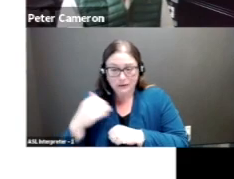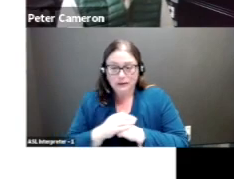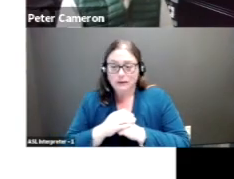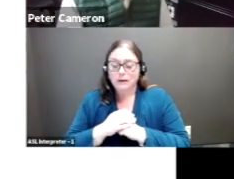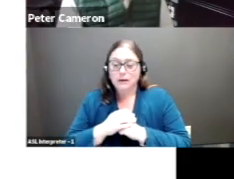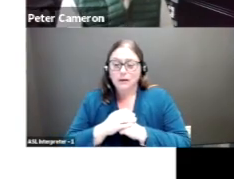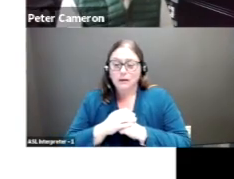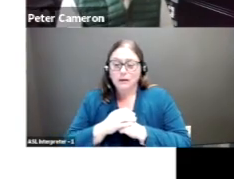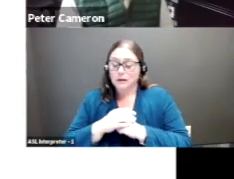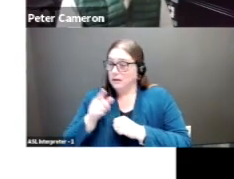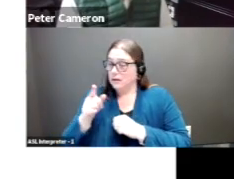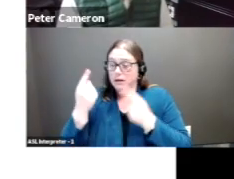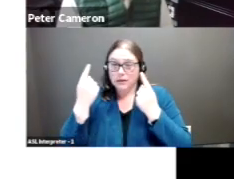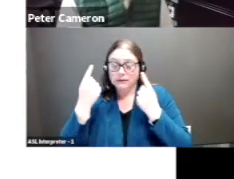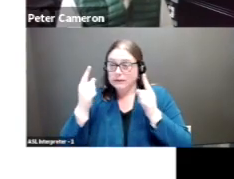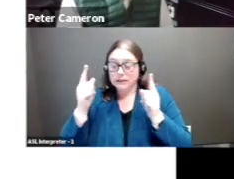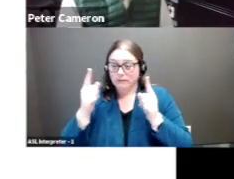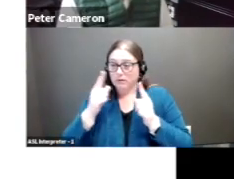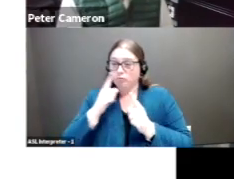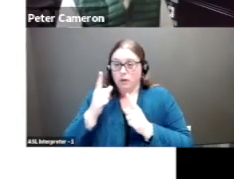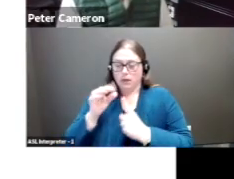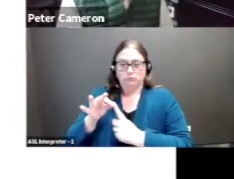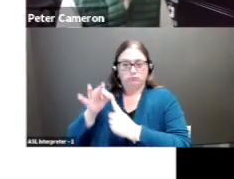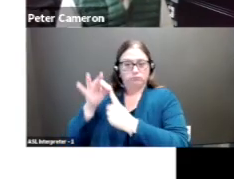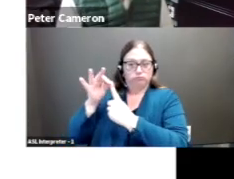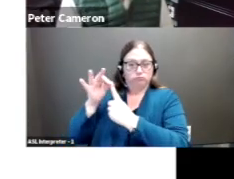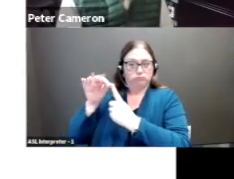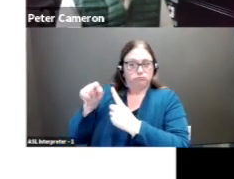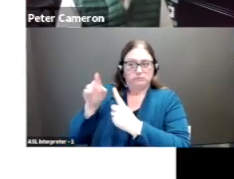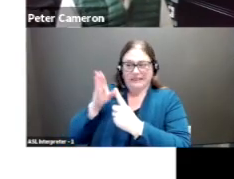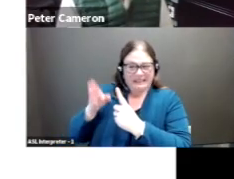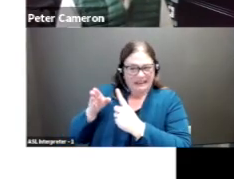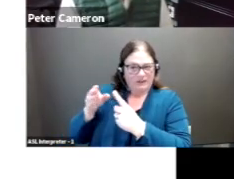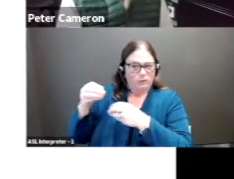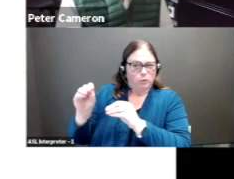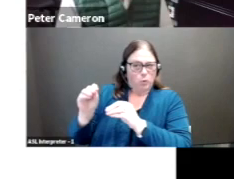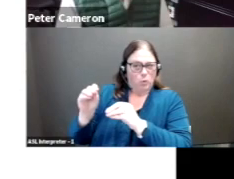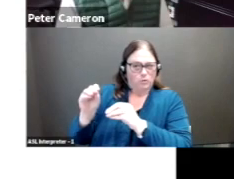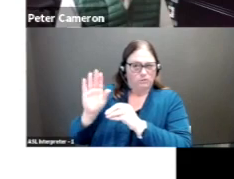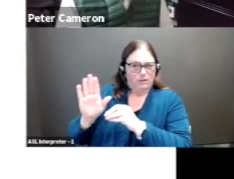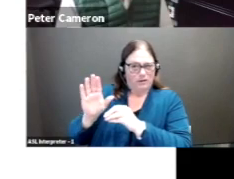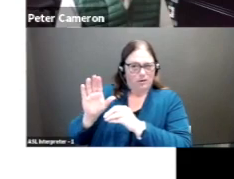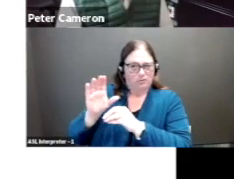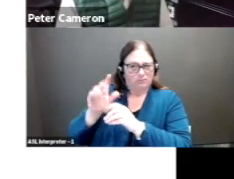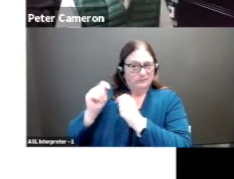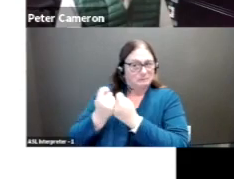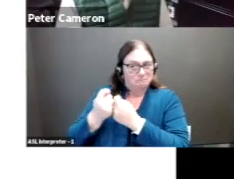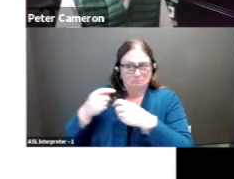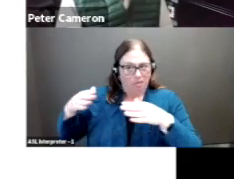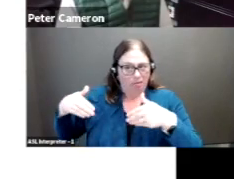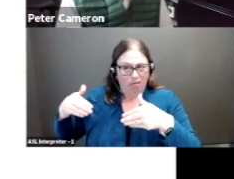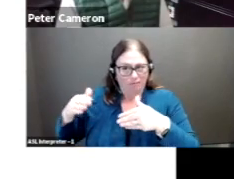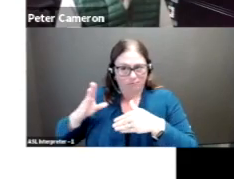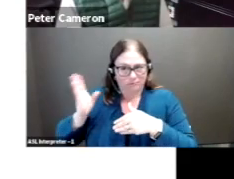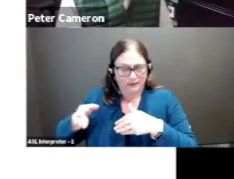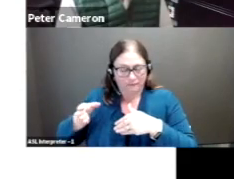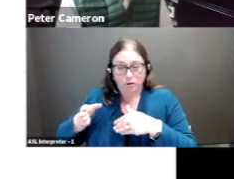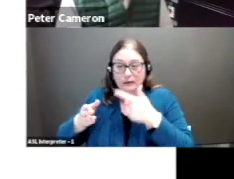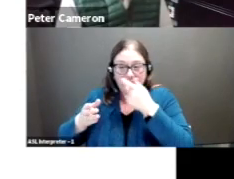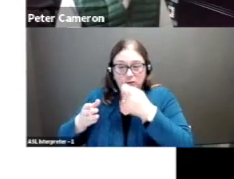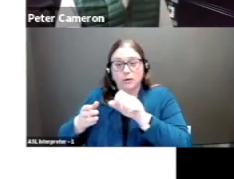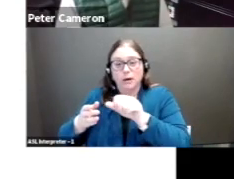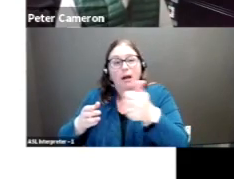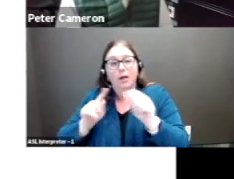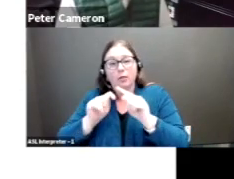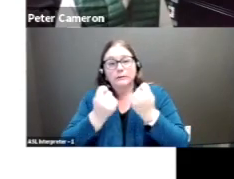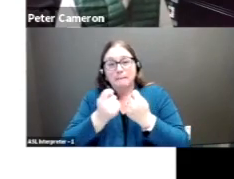are so successful that they're the only ones that has never been sold. And interesting enough, the owners of the other teams